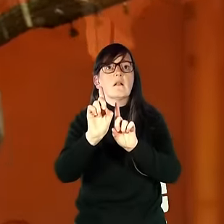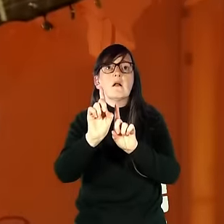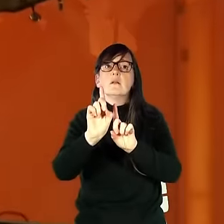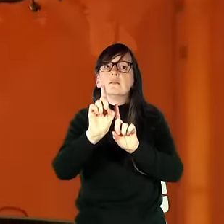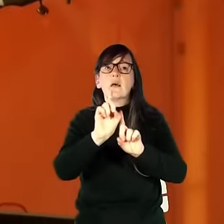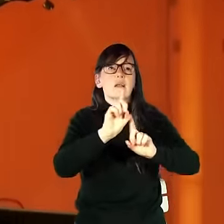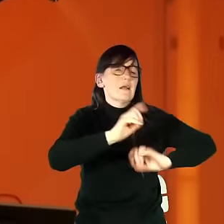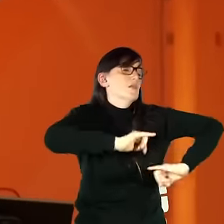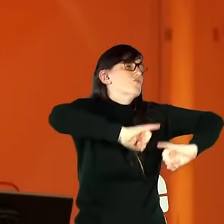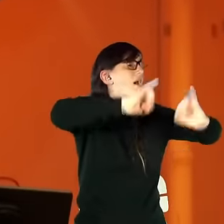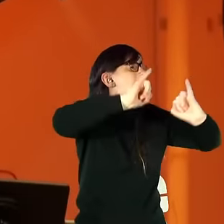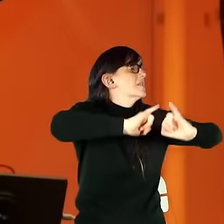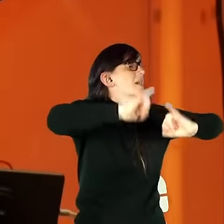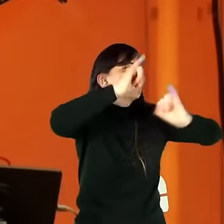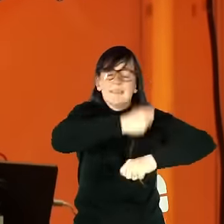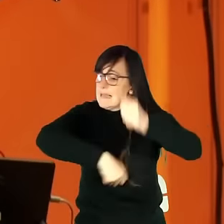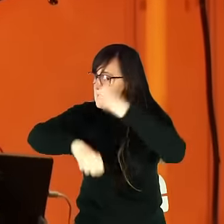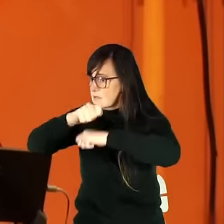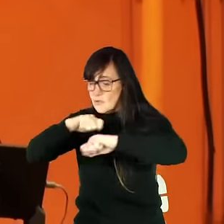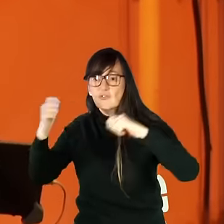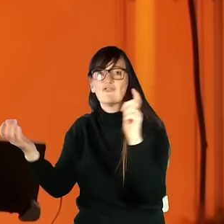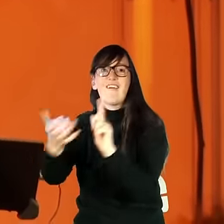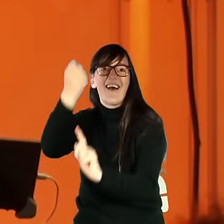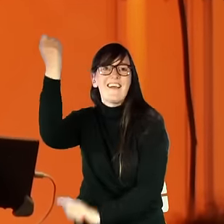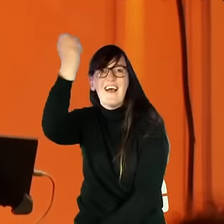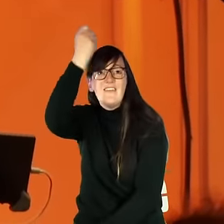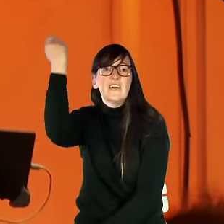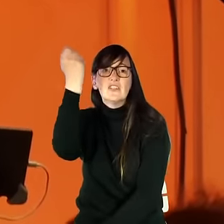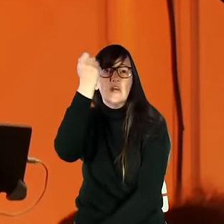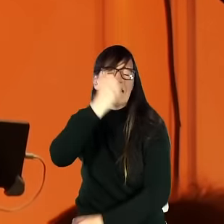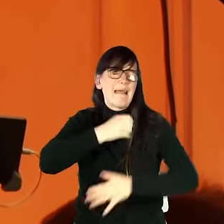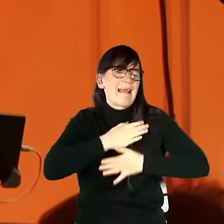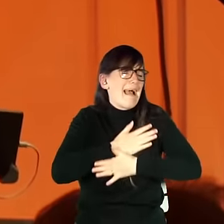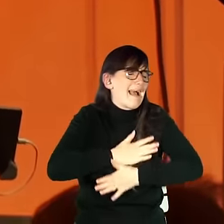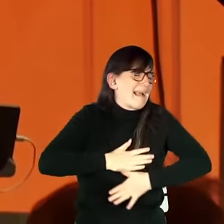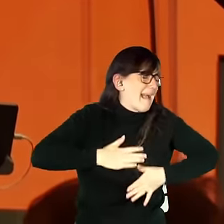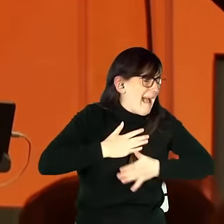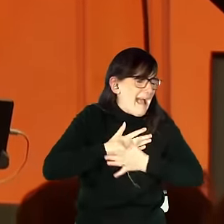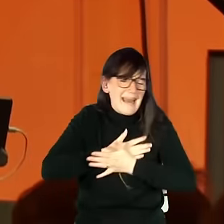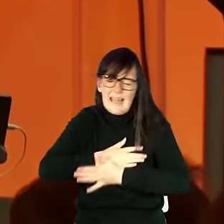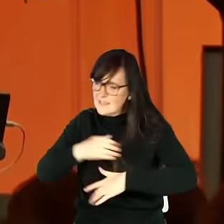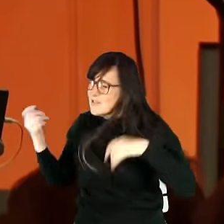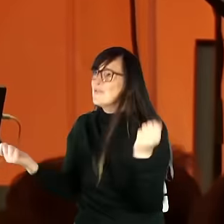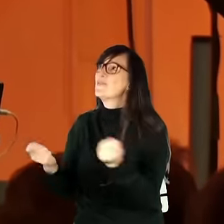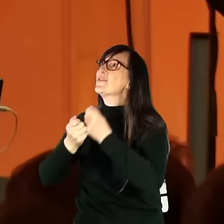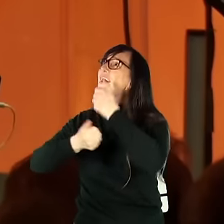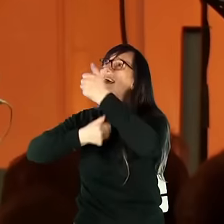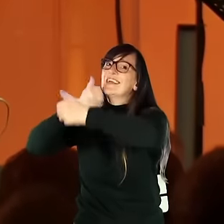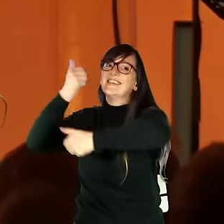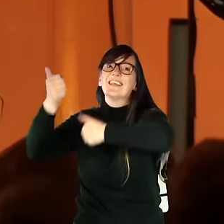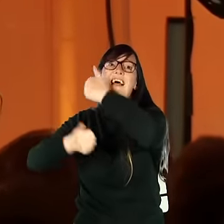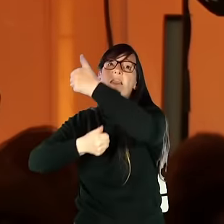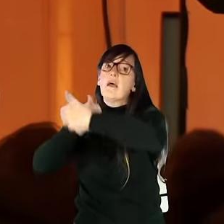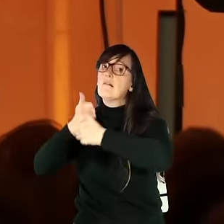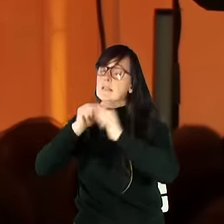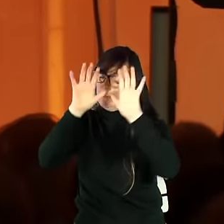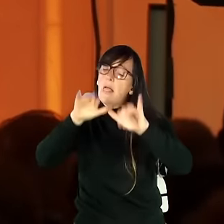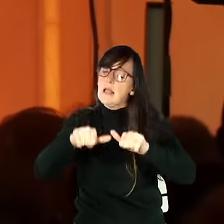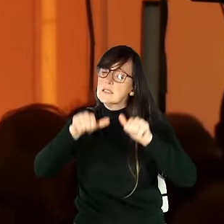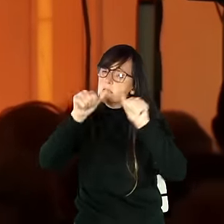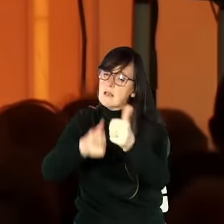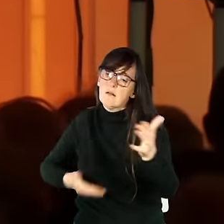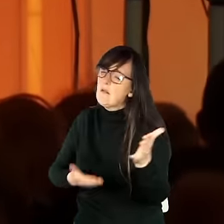still, turning tragedy to triumph, turning agony to praise. There